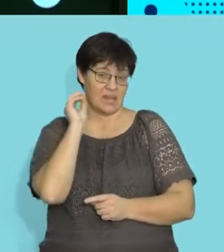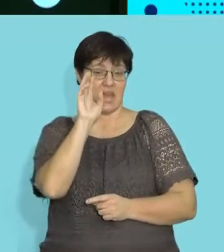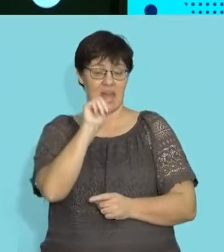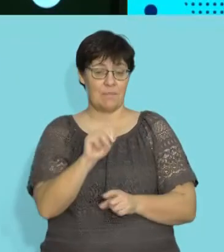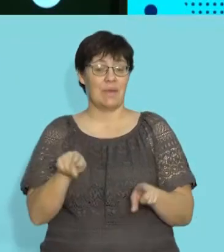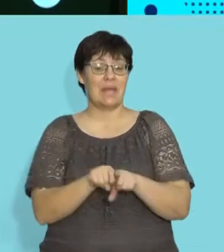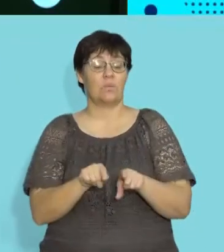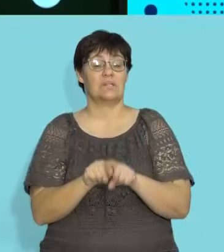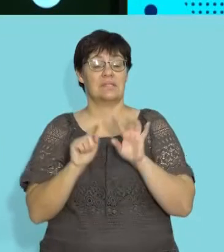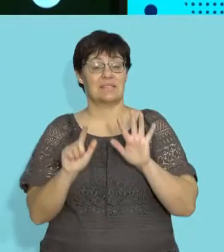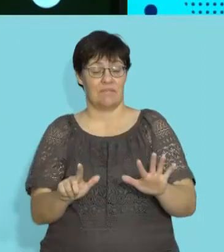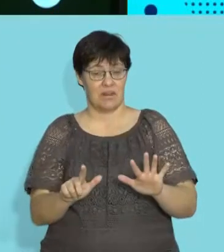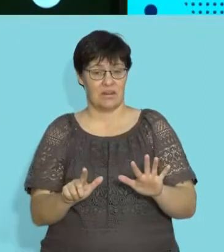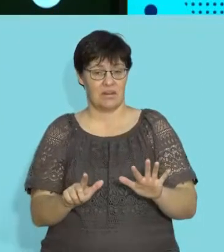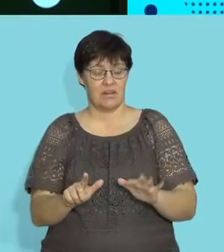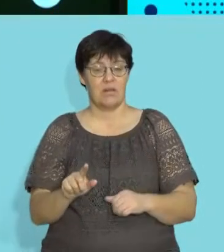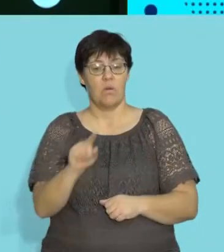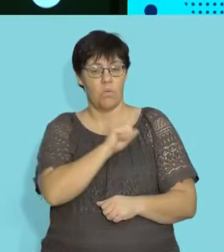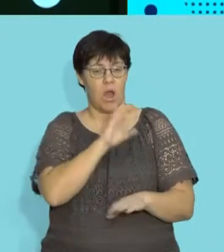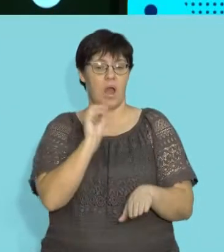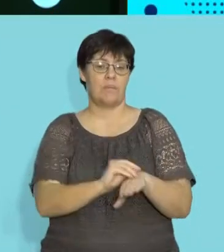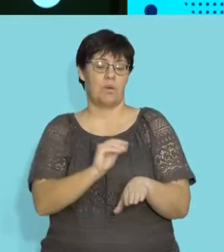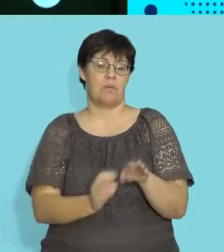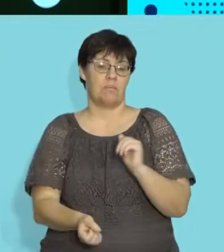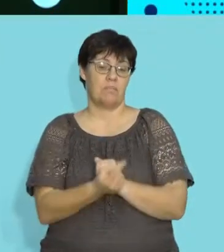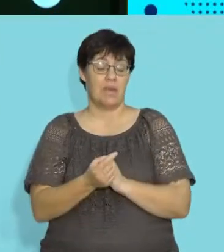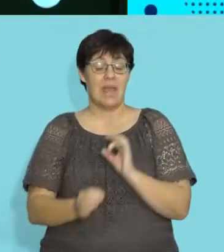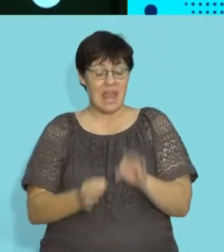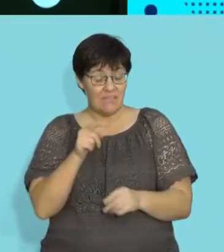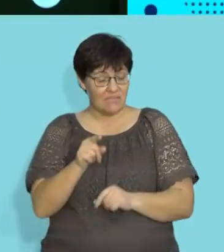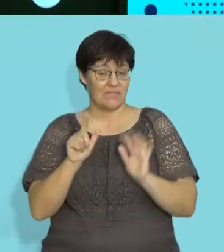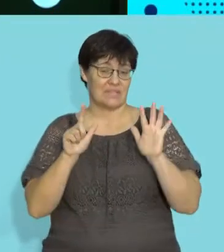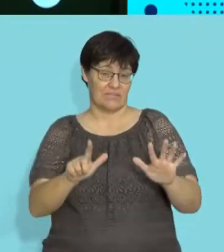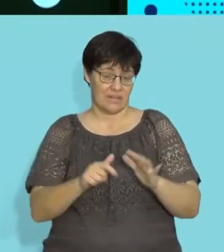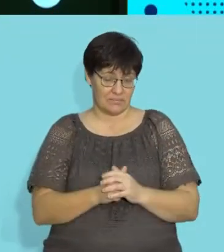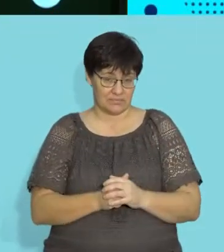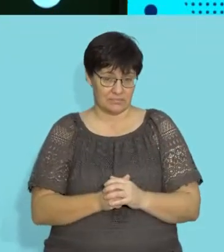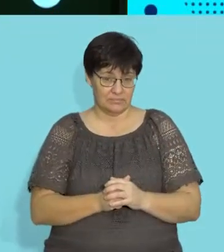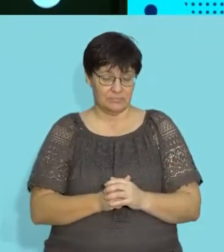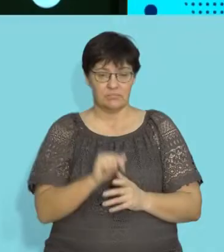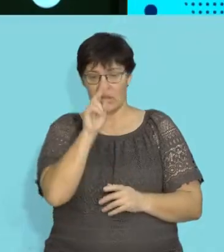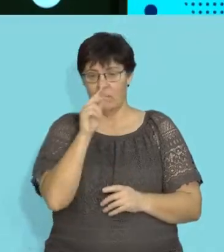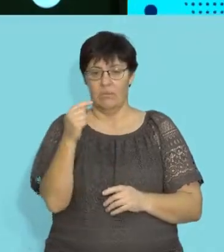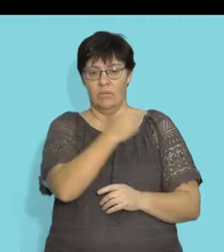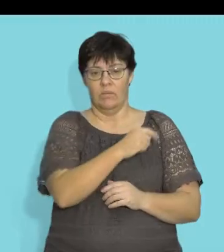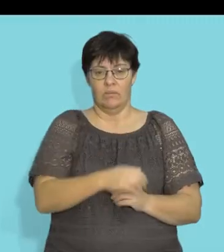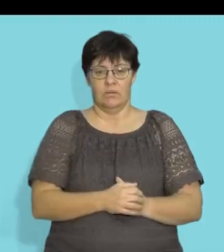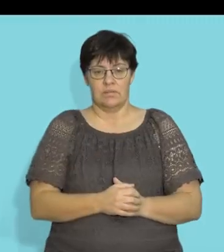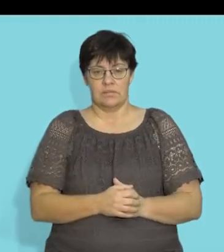is equal to 7, and why could it be a problem if m is equal to 7? Let's take a look back at that slide.